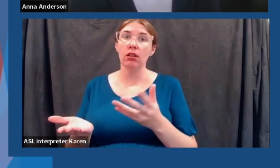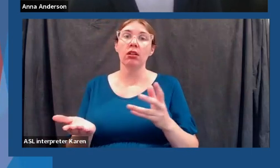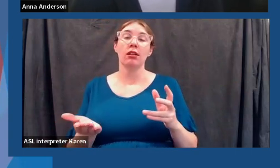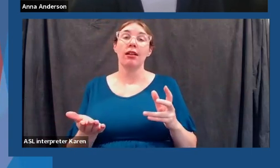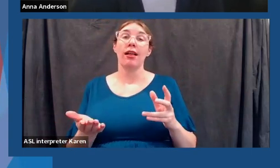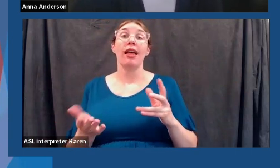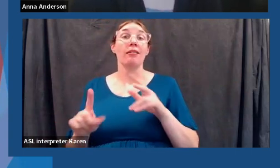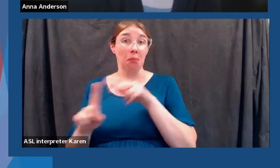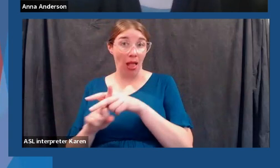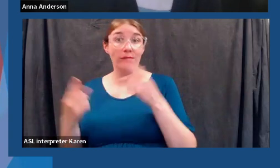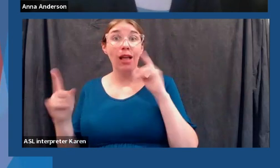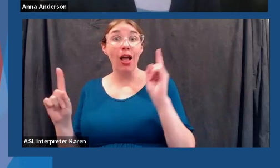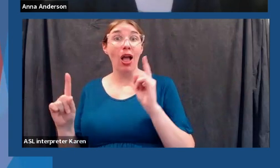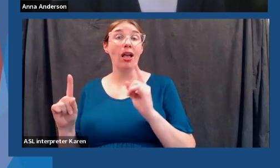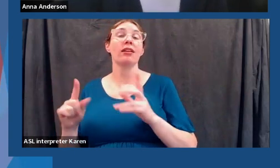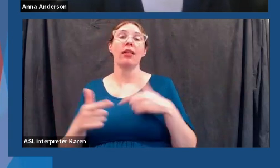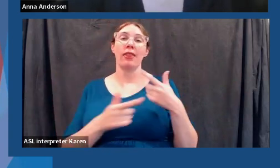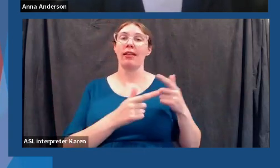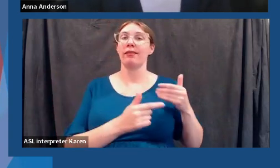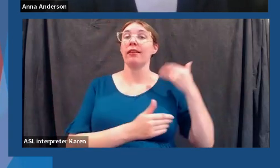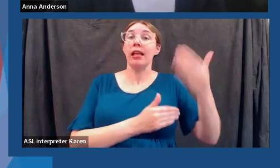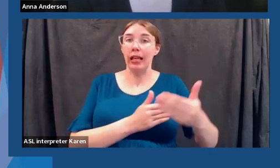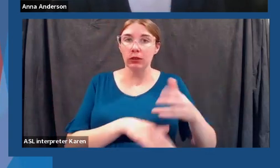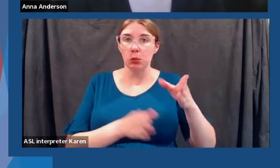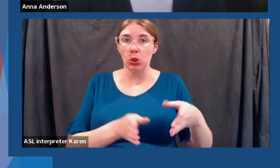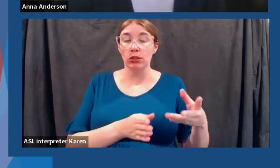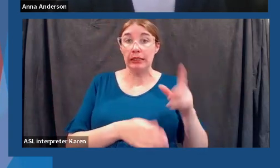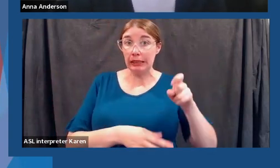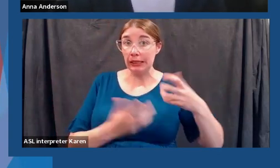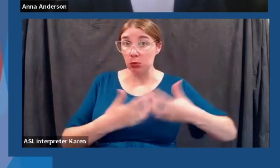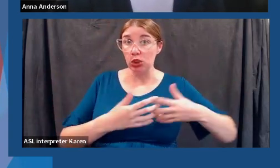machine. Everybody has the right to